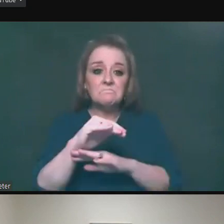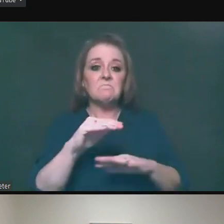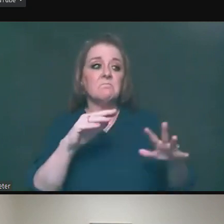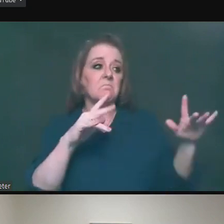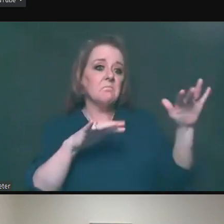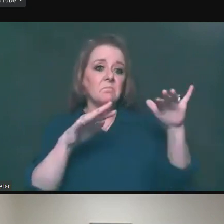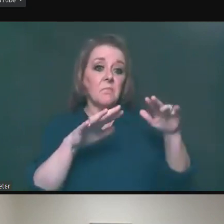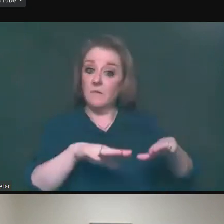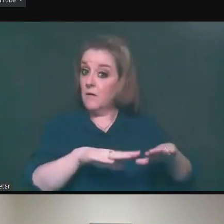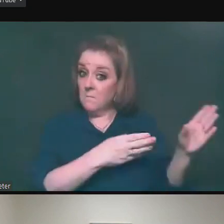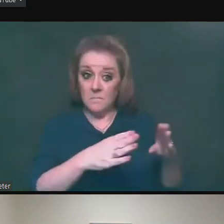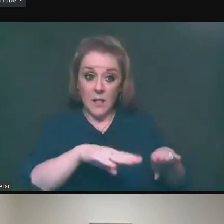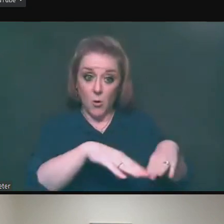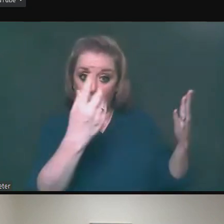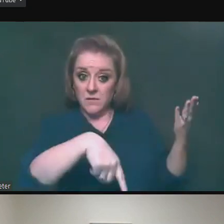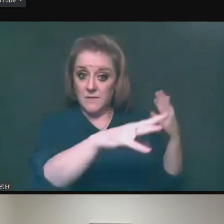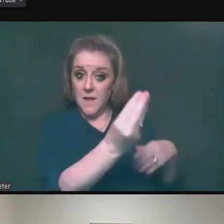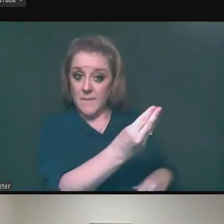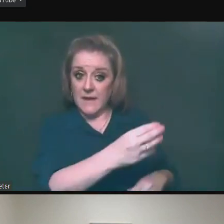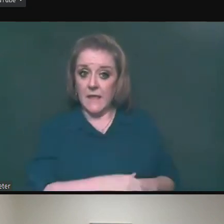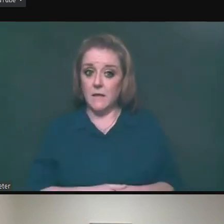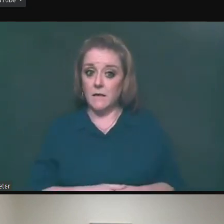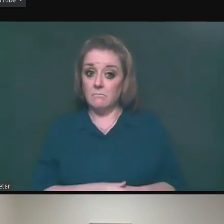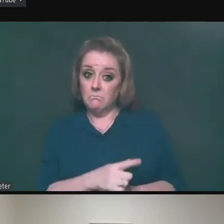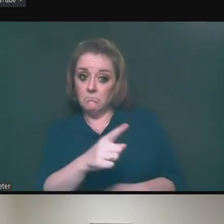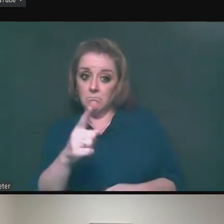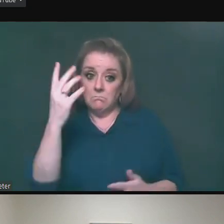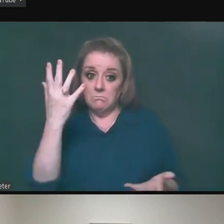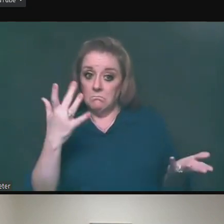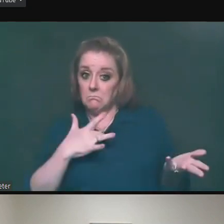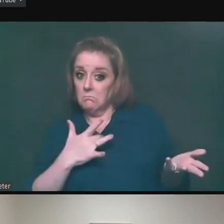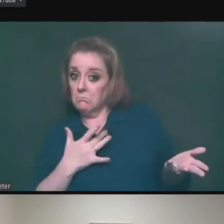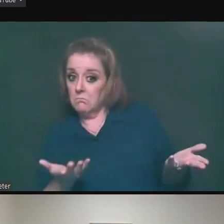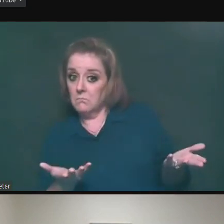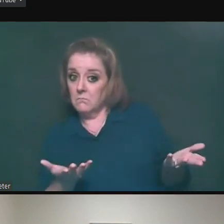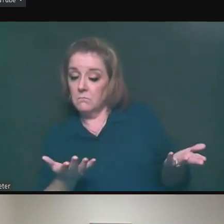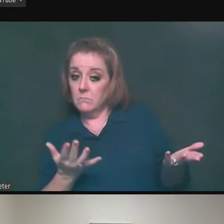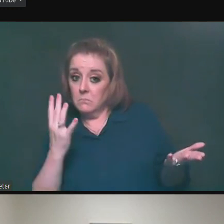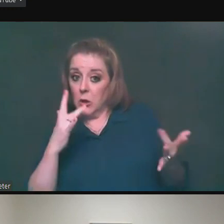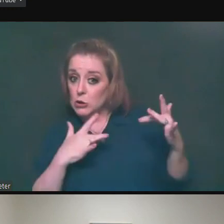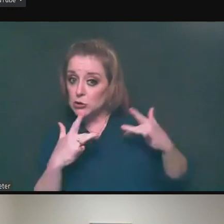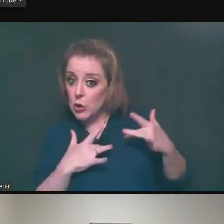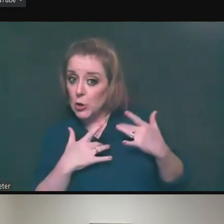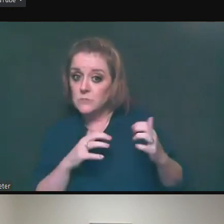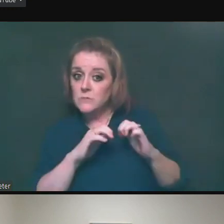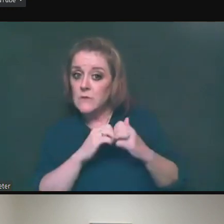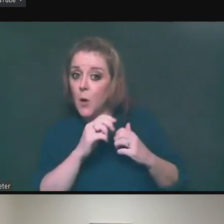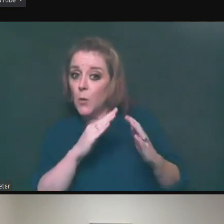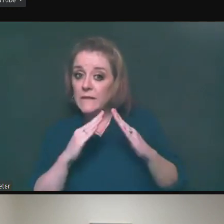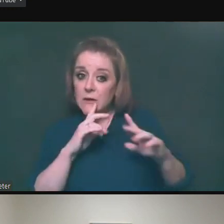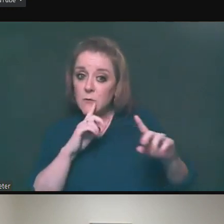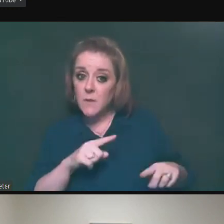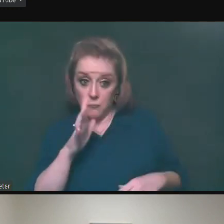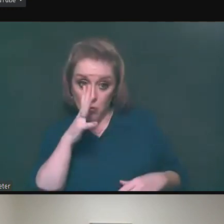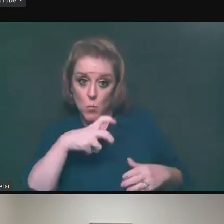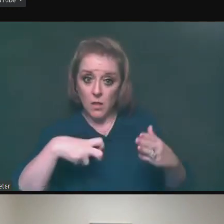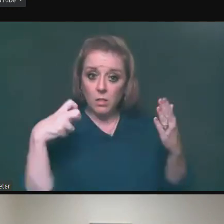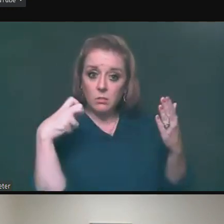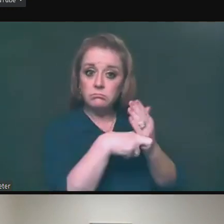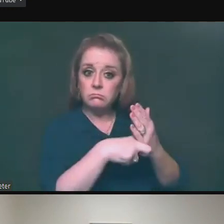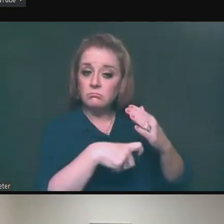on Monday. So your thoughts about that, your concerns, and how will the city respond? Will there be fines if they do